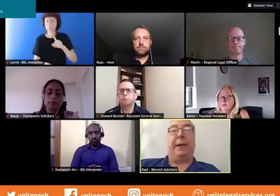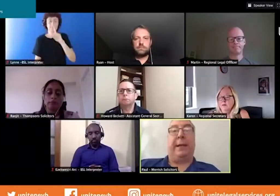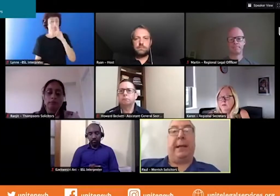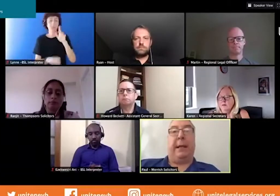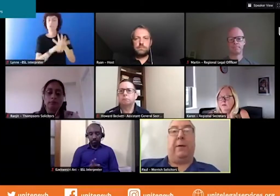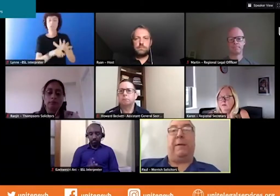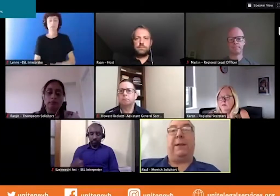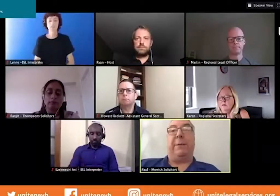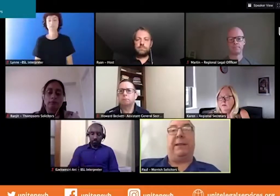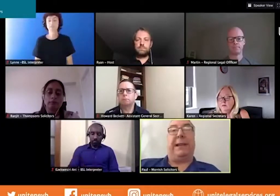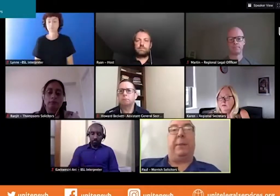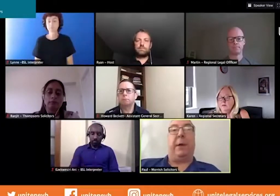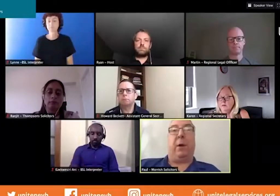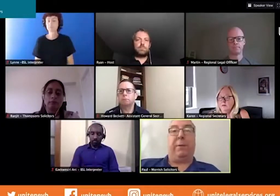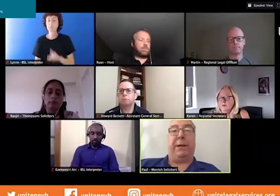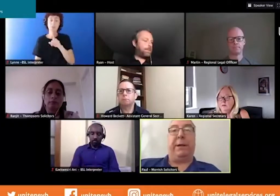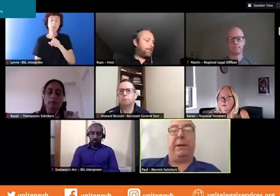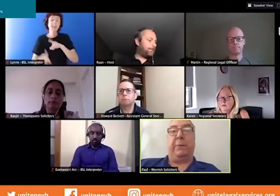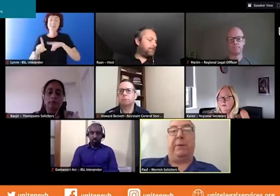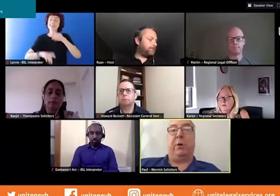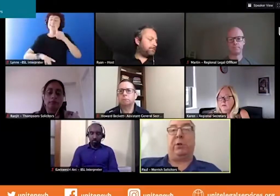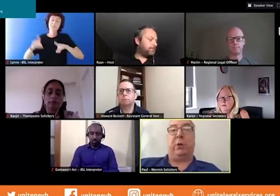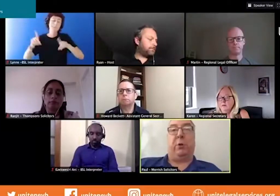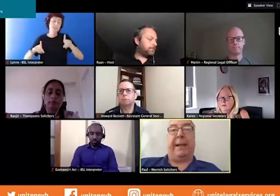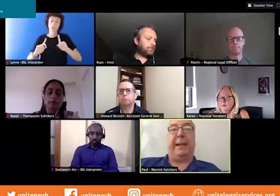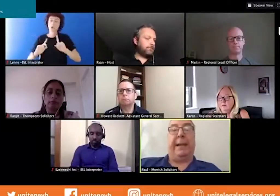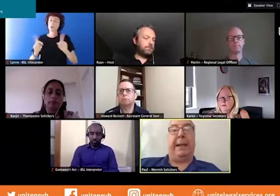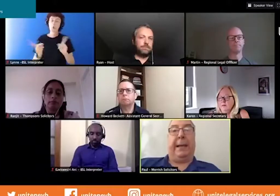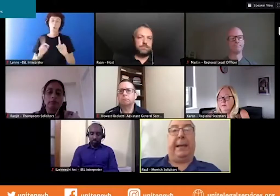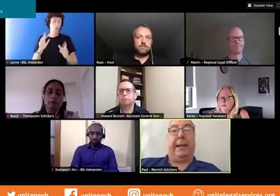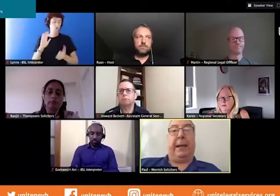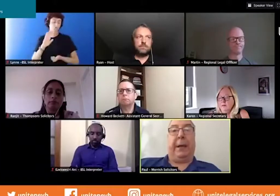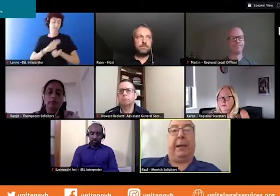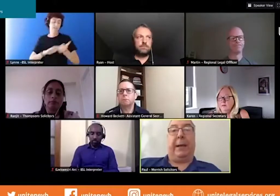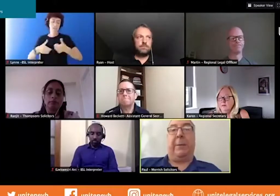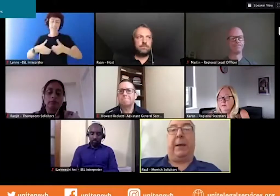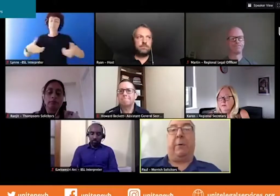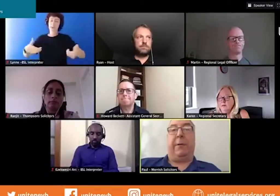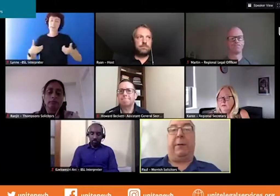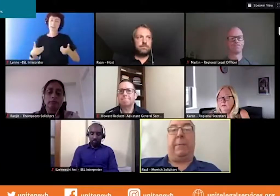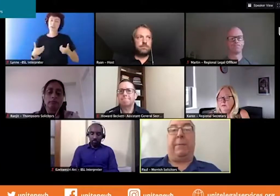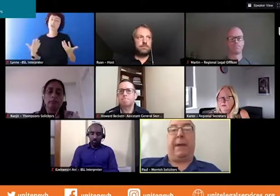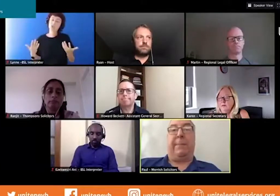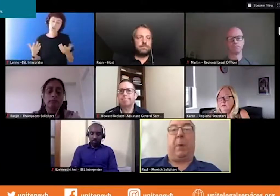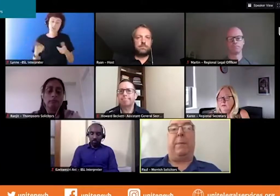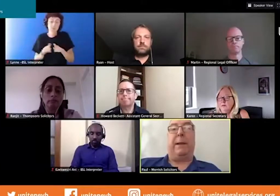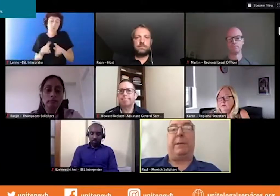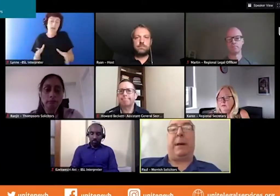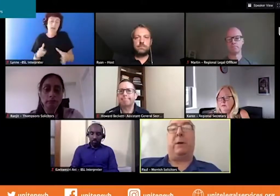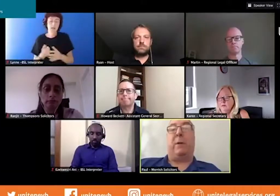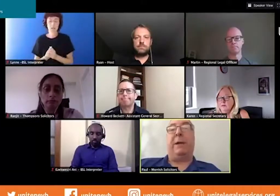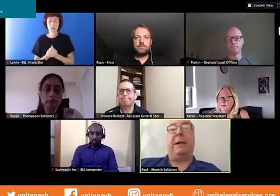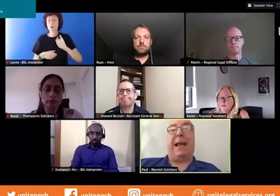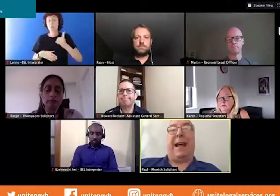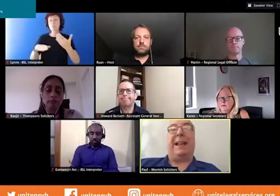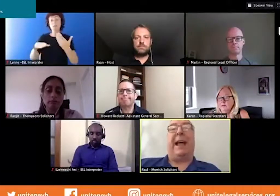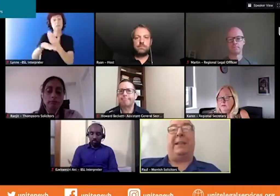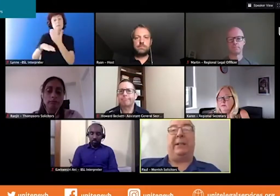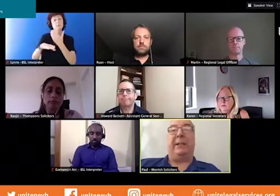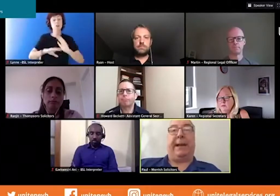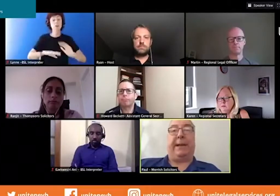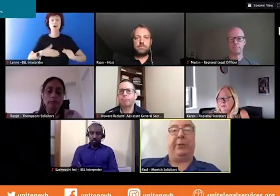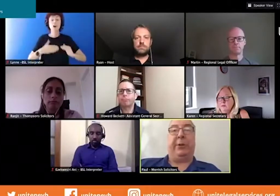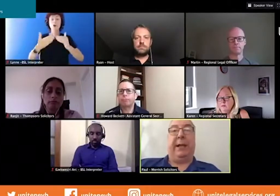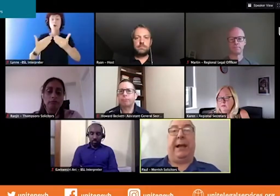on the value of the deal being offered, and we've touched already earlier about whether the employer might offer an